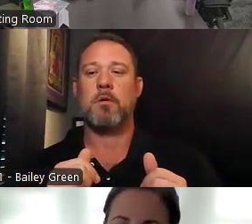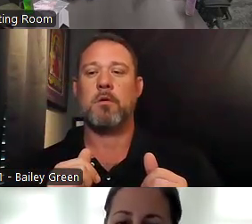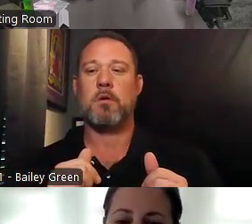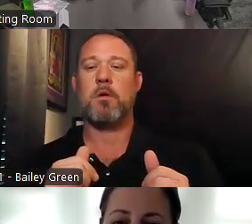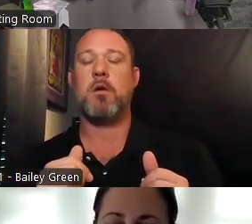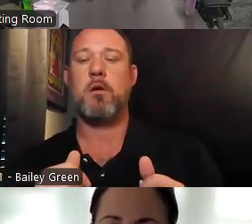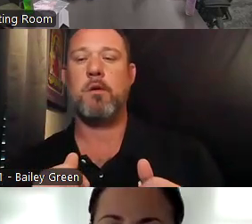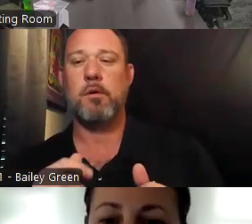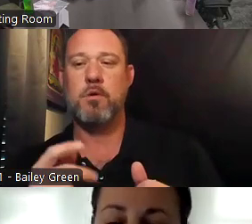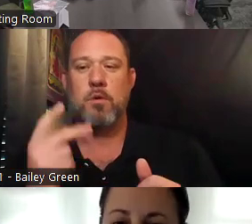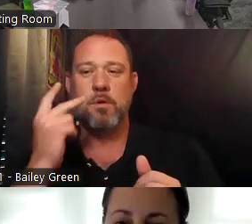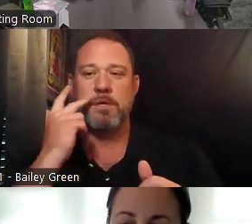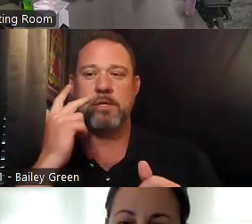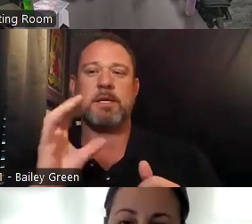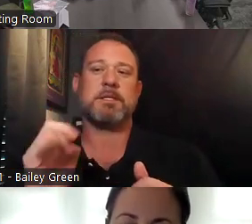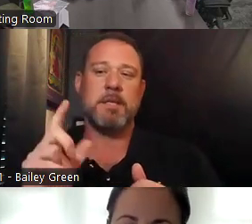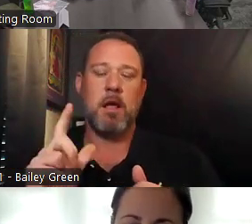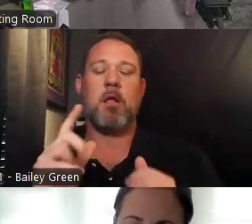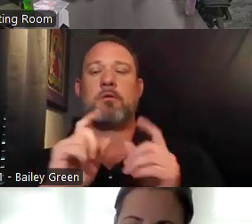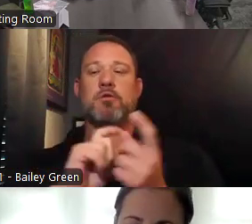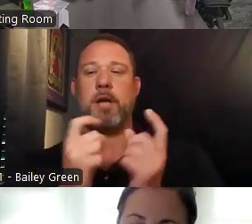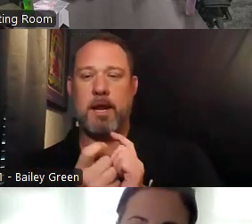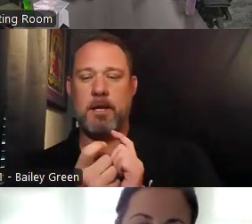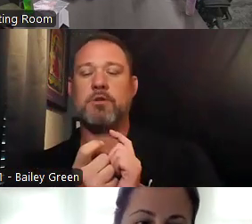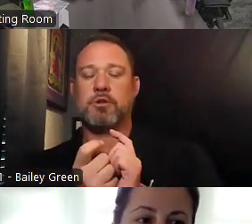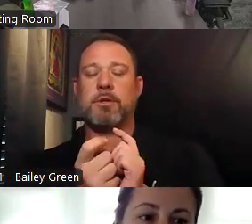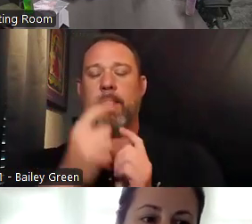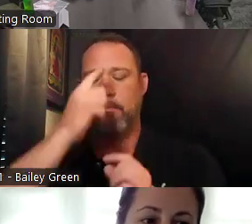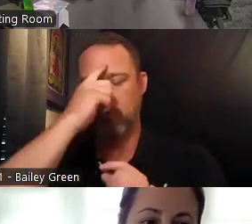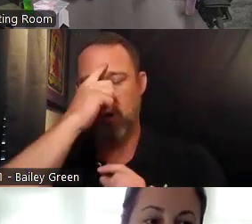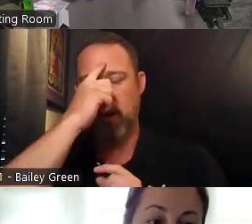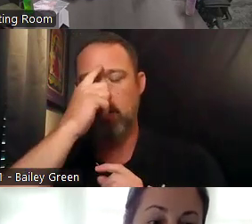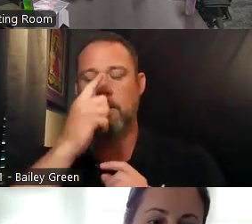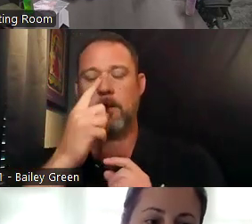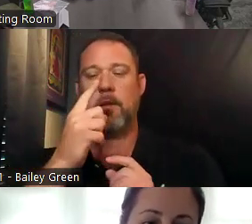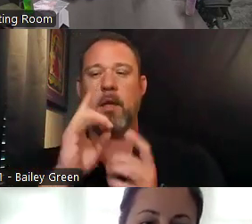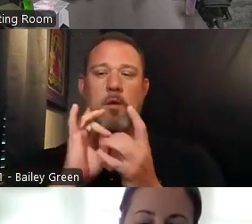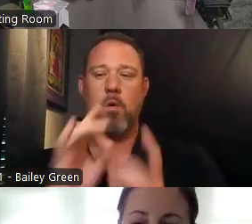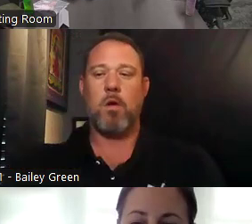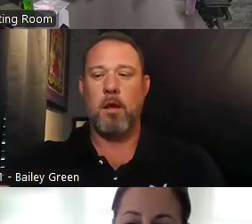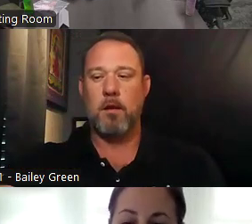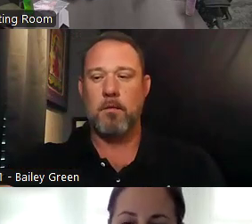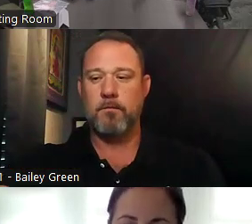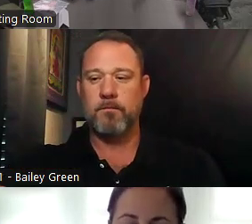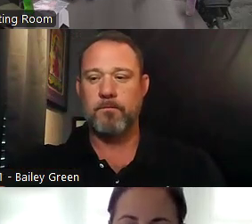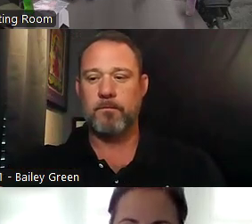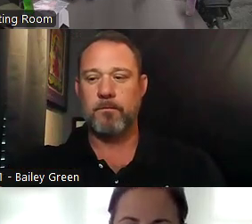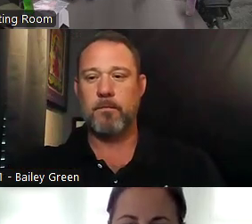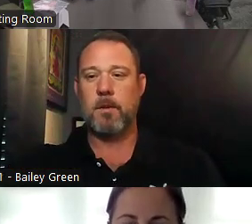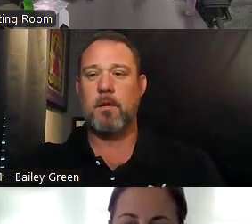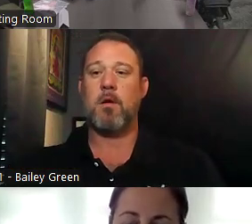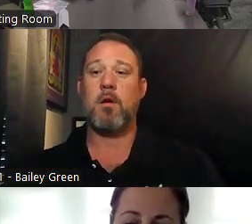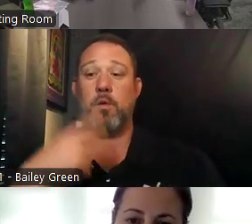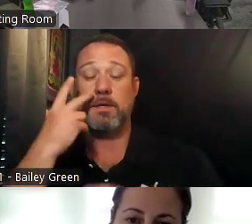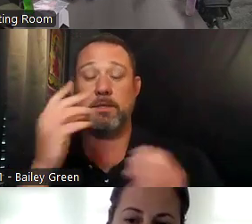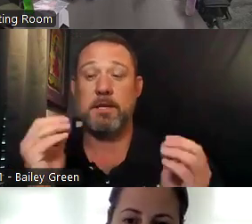pathology, again, these cellular level changes that we're seeing in the brain that correlate this. And so as we start to see more